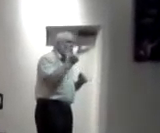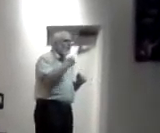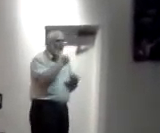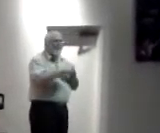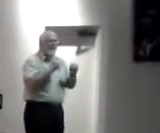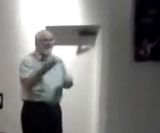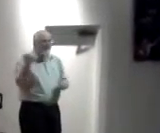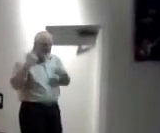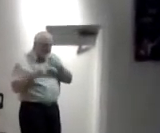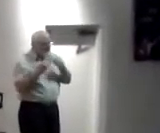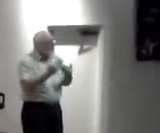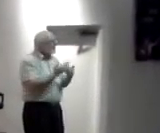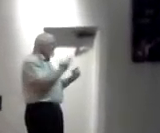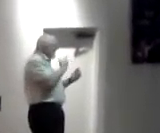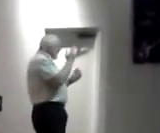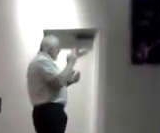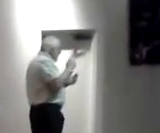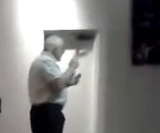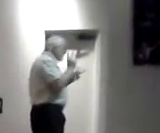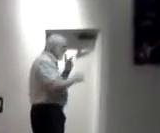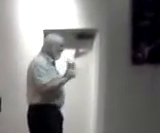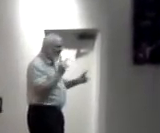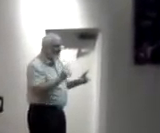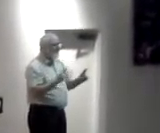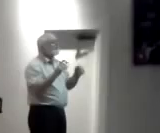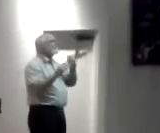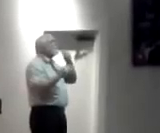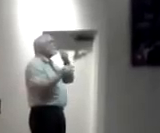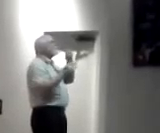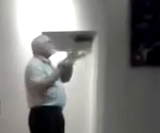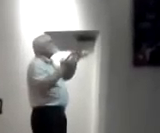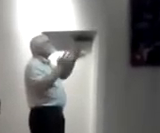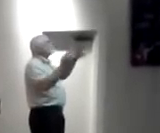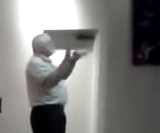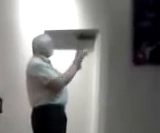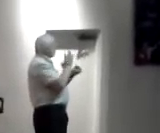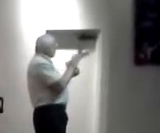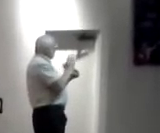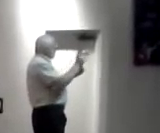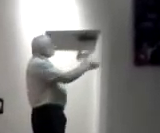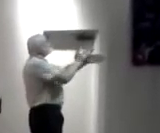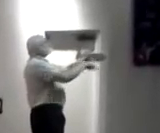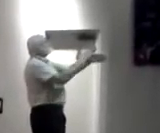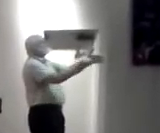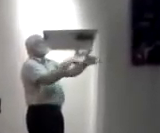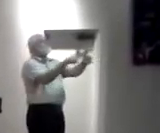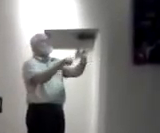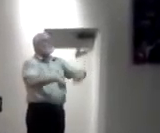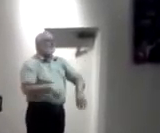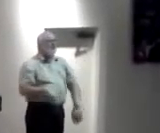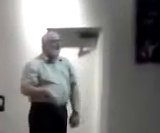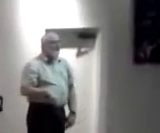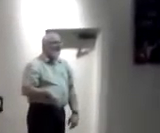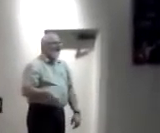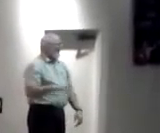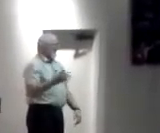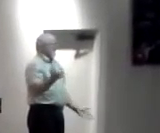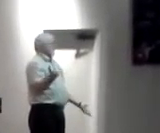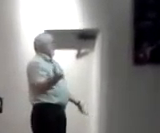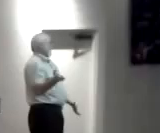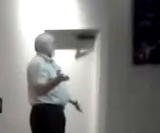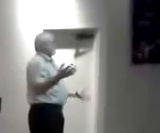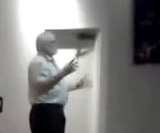week. So easy to be a person who is full of criticism. It takes very little